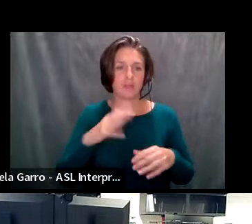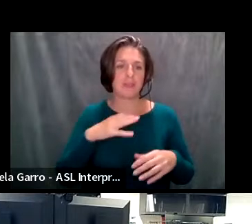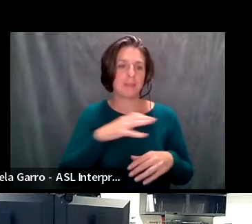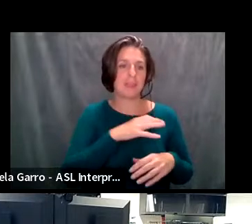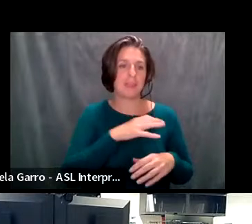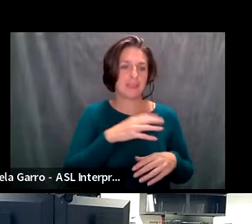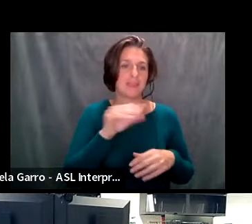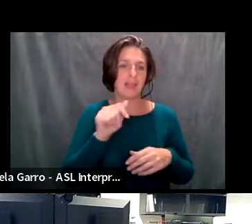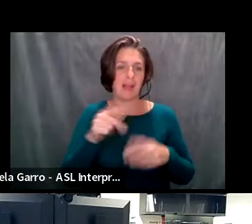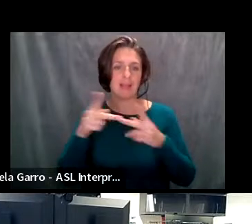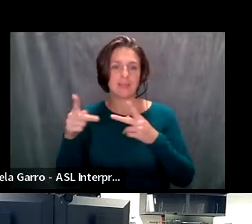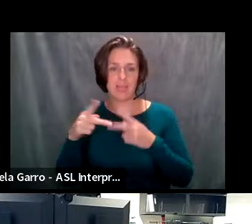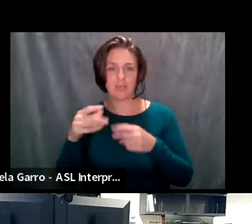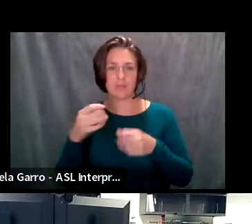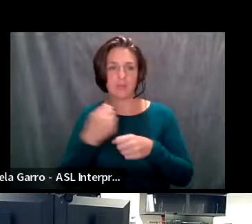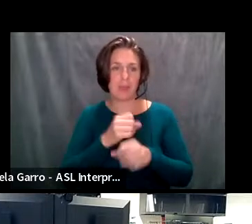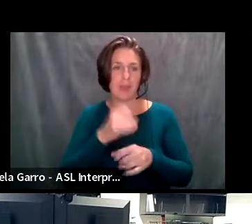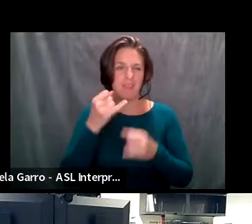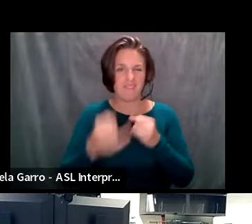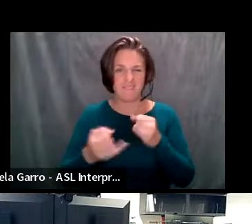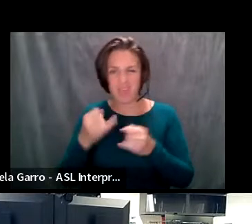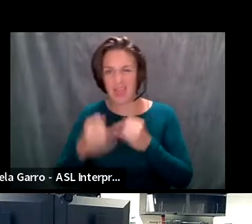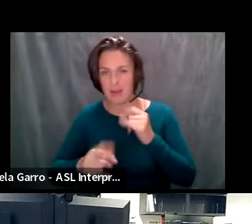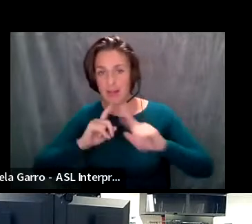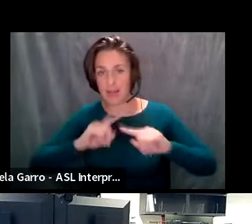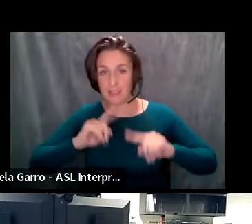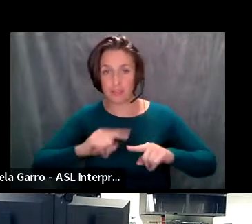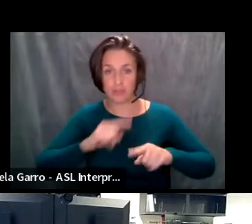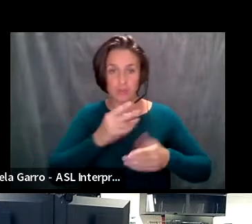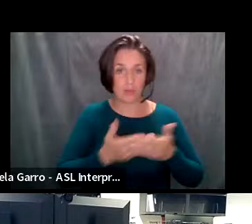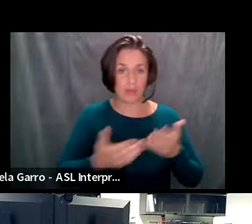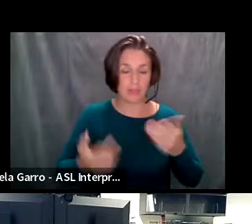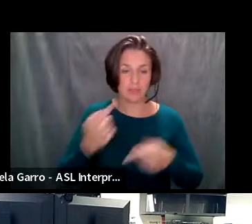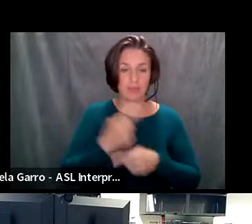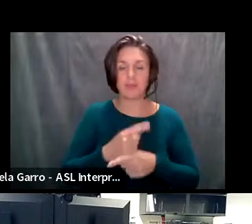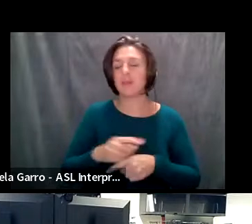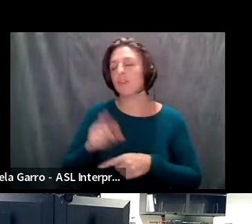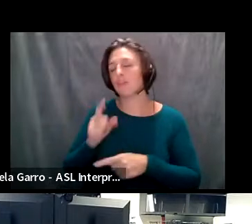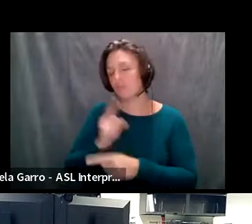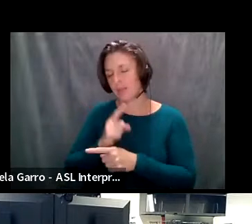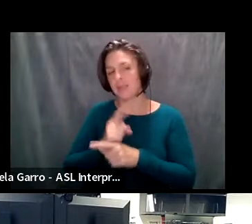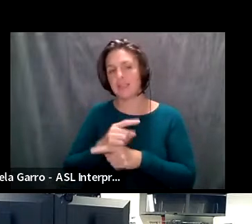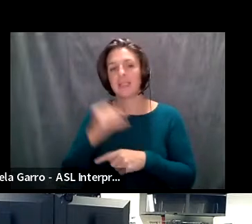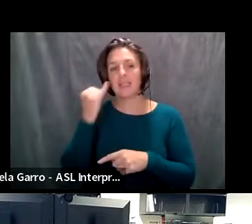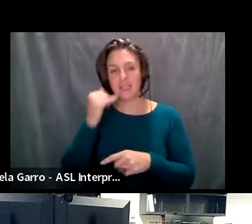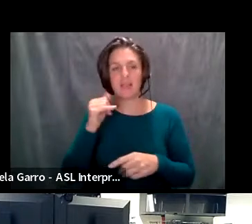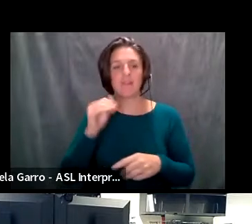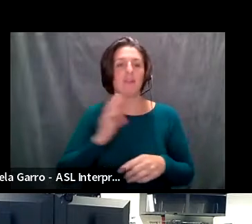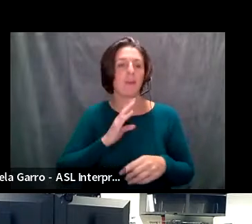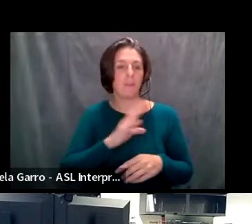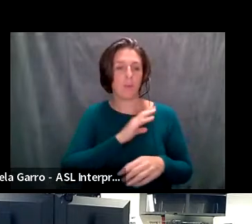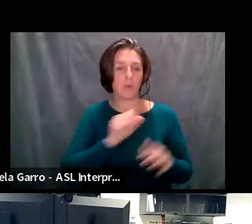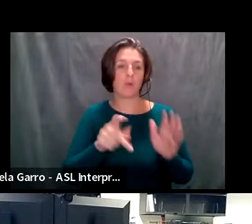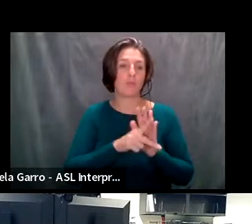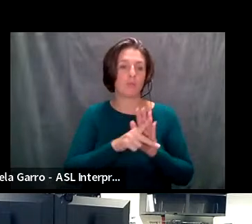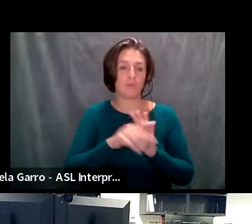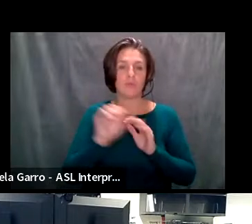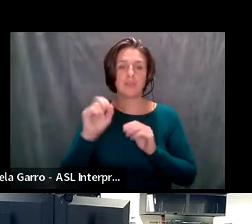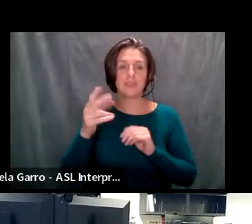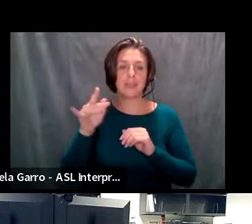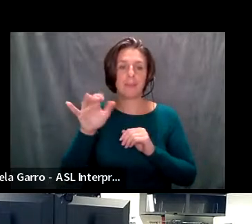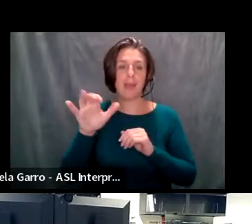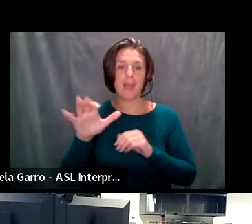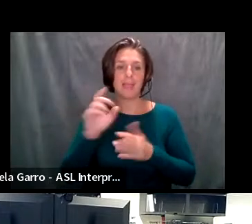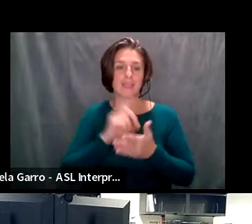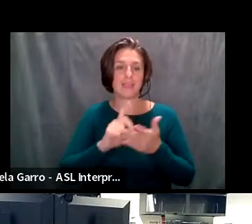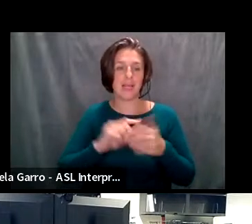final answers to things, right? Correct. If the board approves the schematic design tonight,